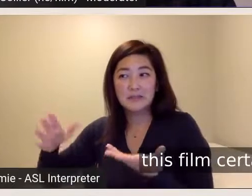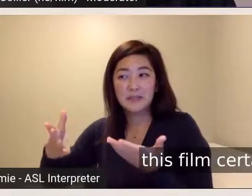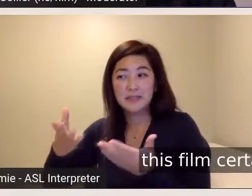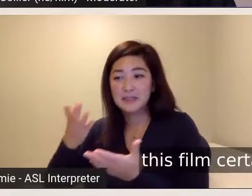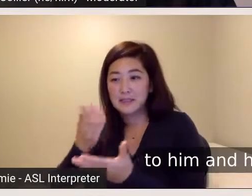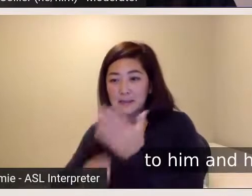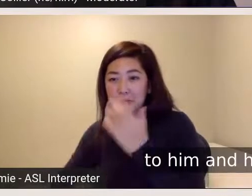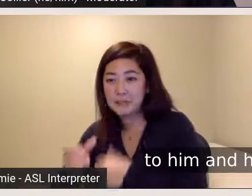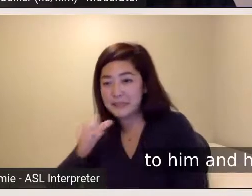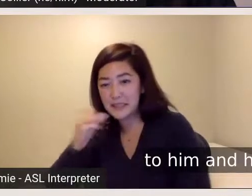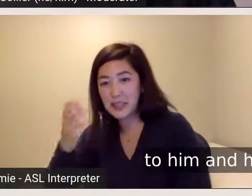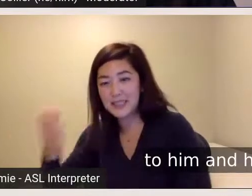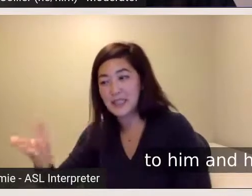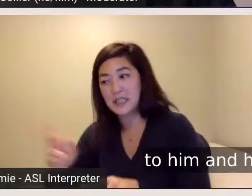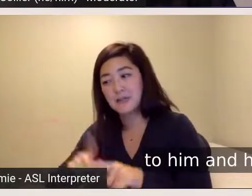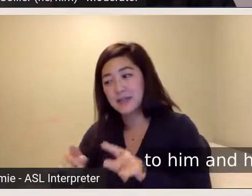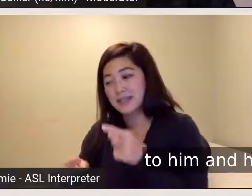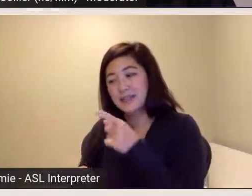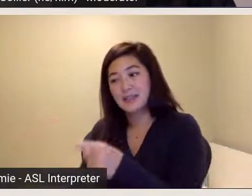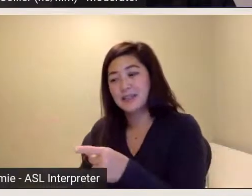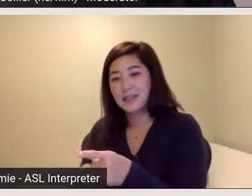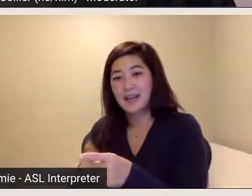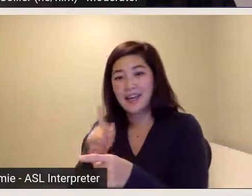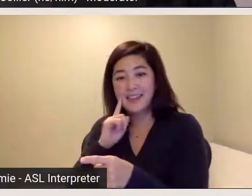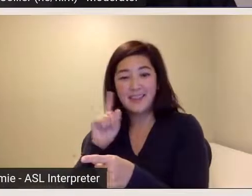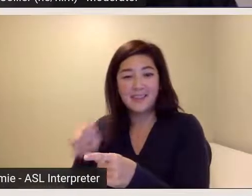does credit to him and his entire career.